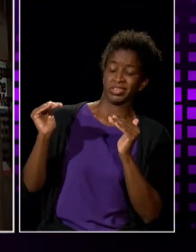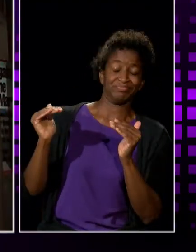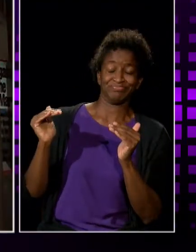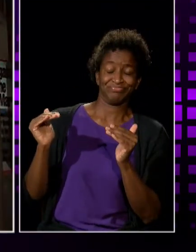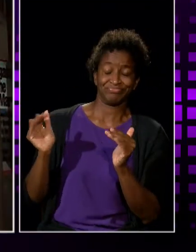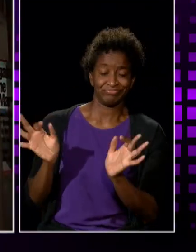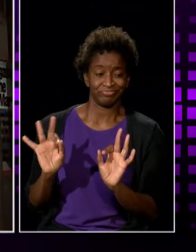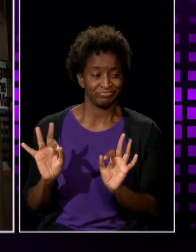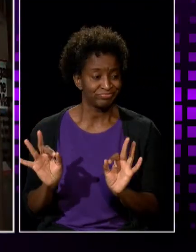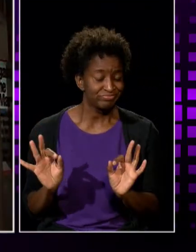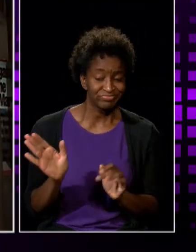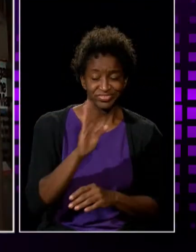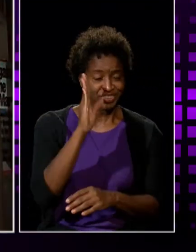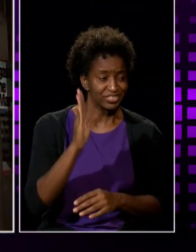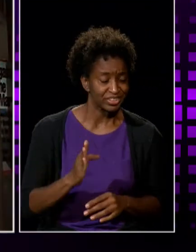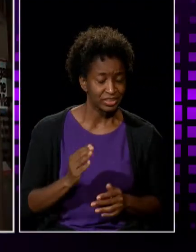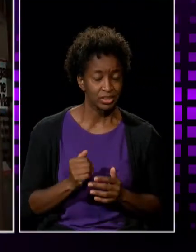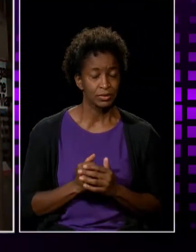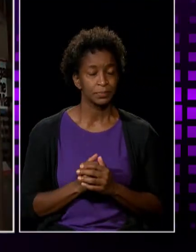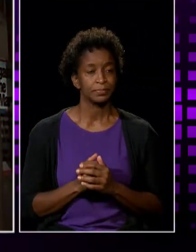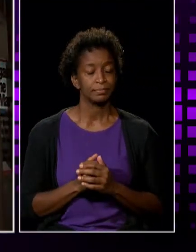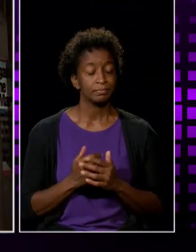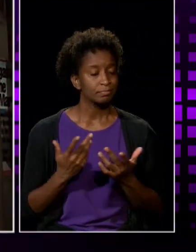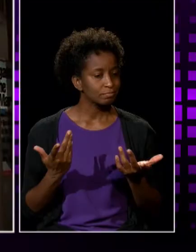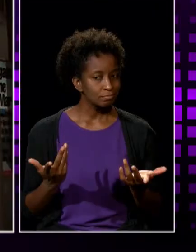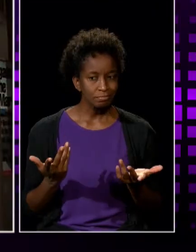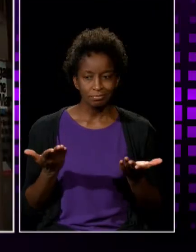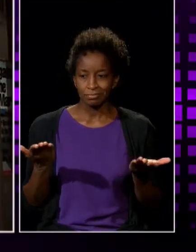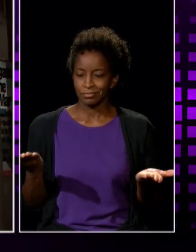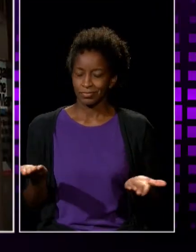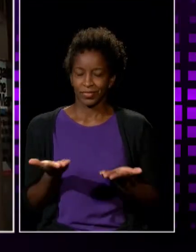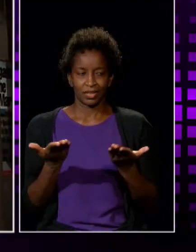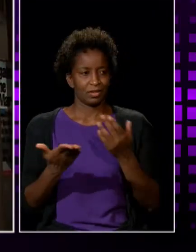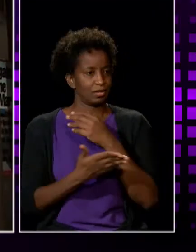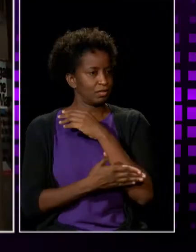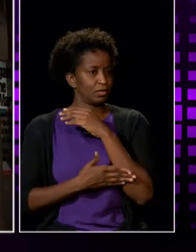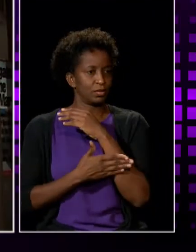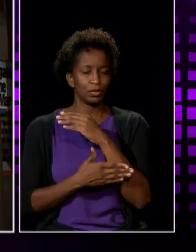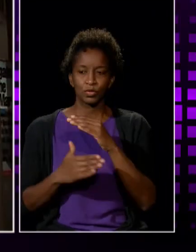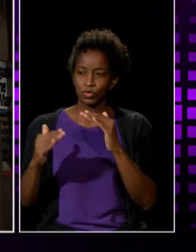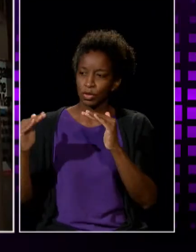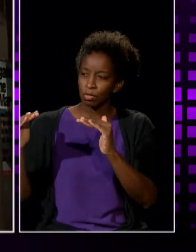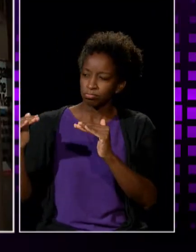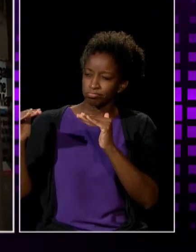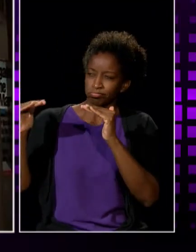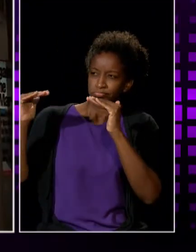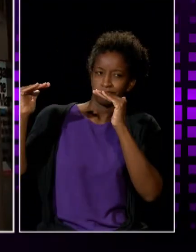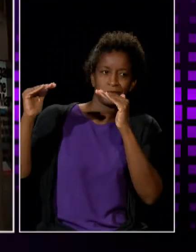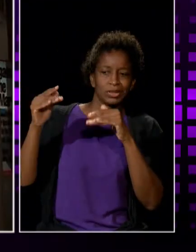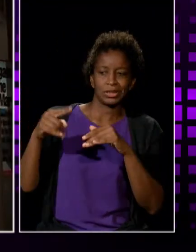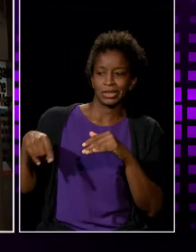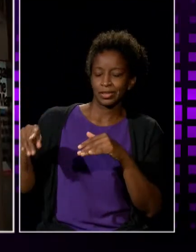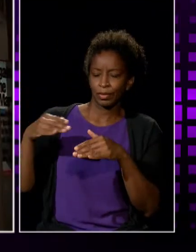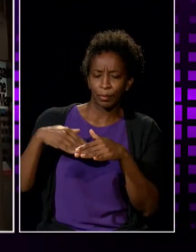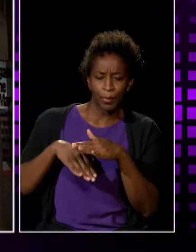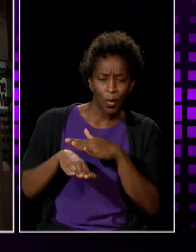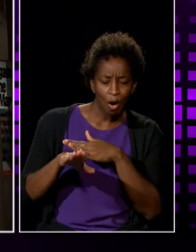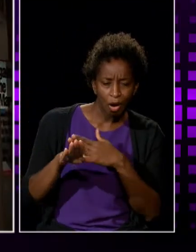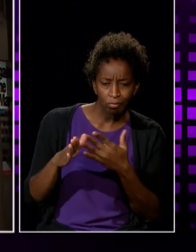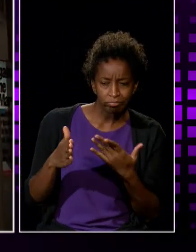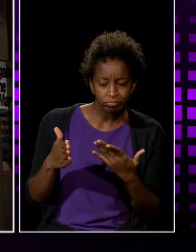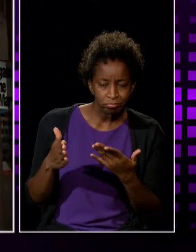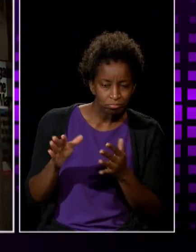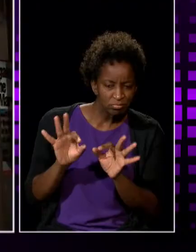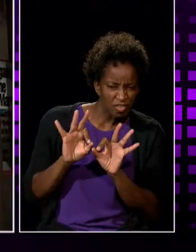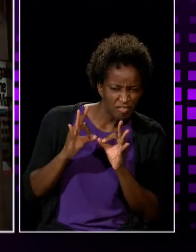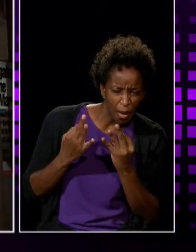the highest levels of this country that has been recognized people of ordinary circumstances of their birth, but who have